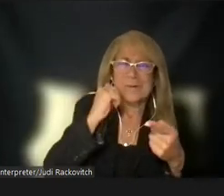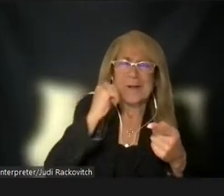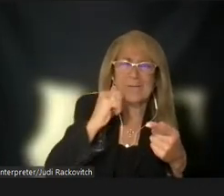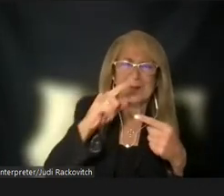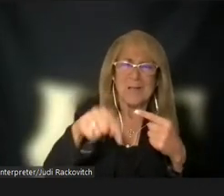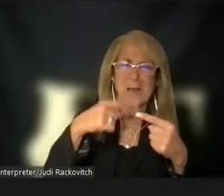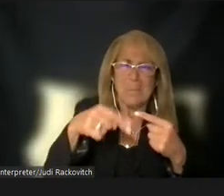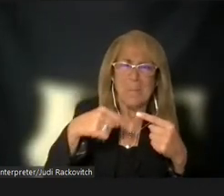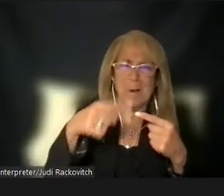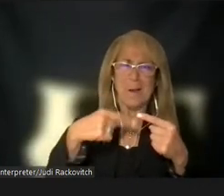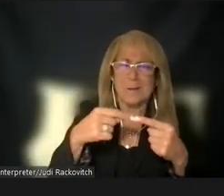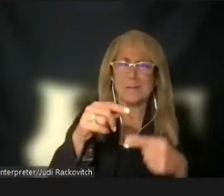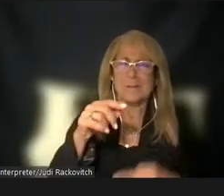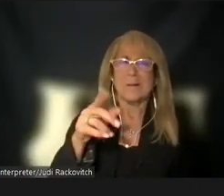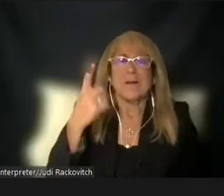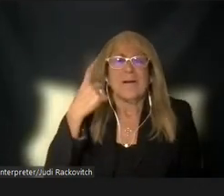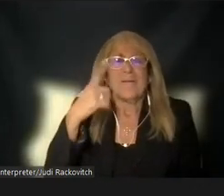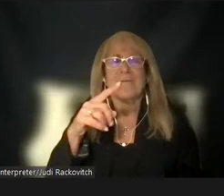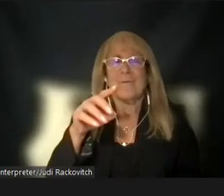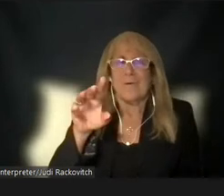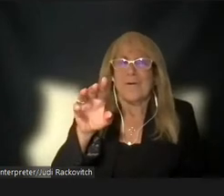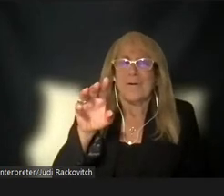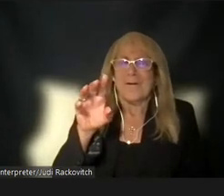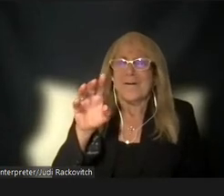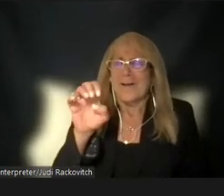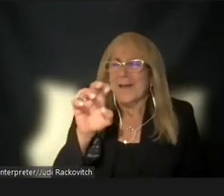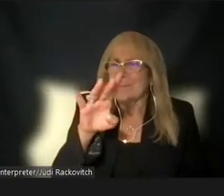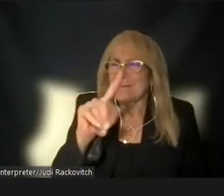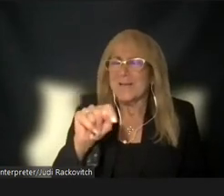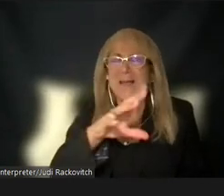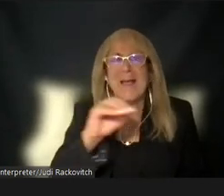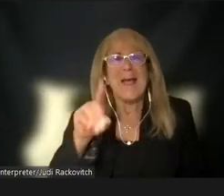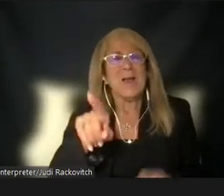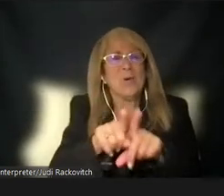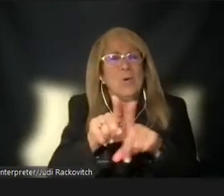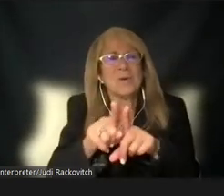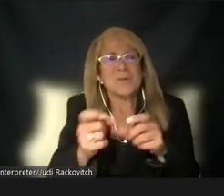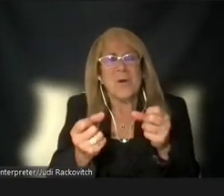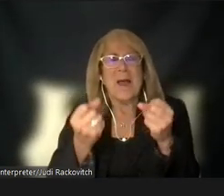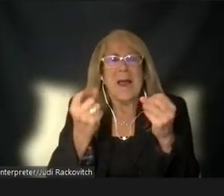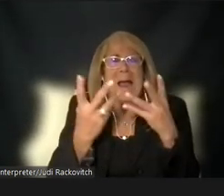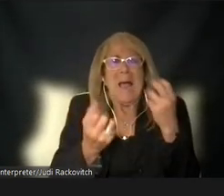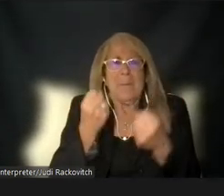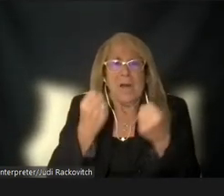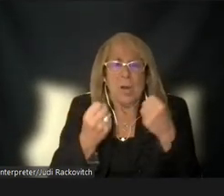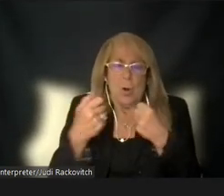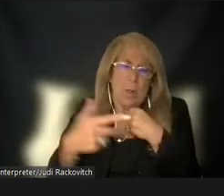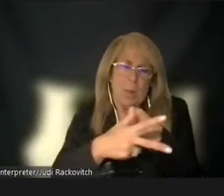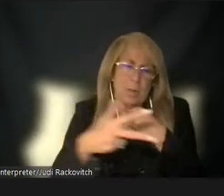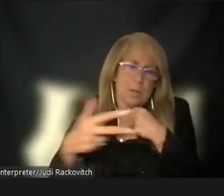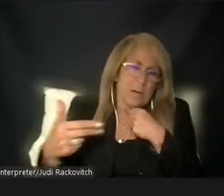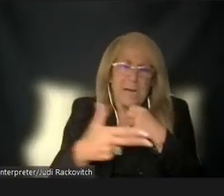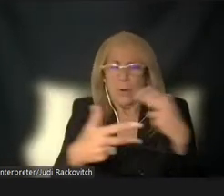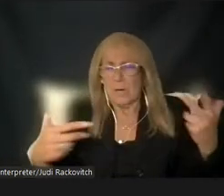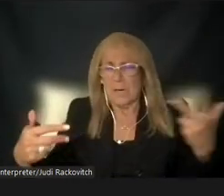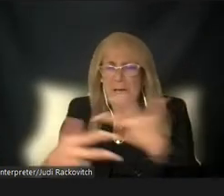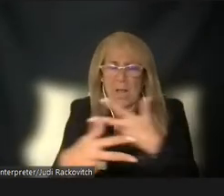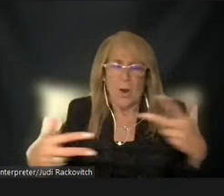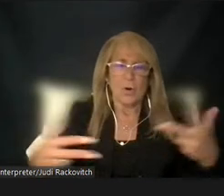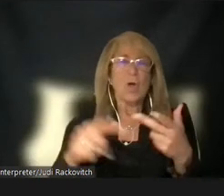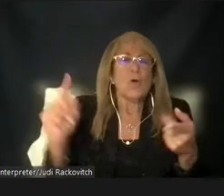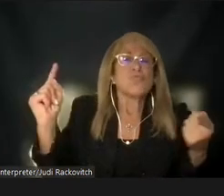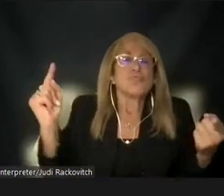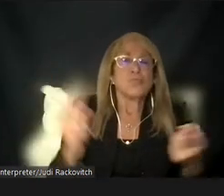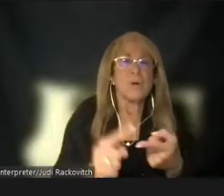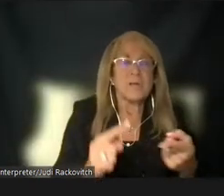VMT, within the Manhattan Central Business District. Reduce the number of vehicles entering the Manhattan Central Business District each day. Create a funding source